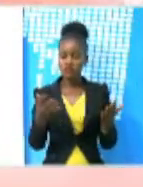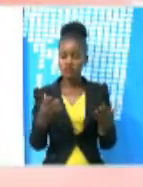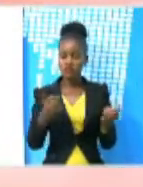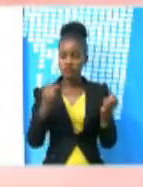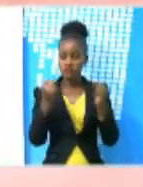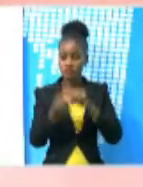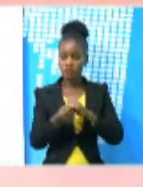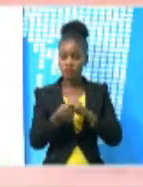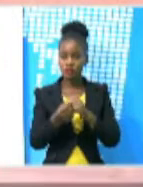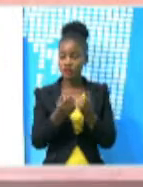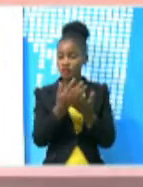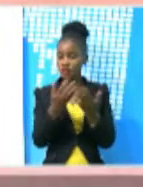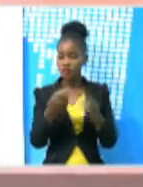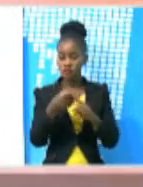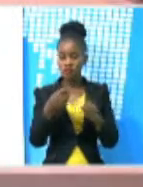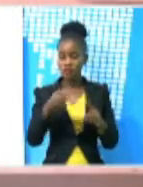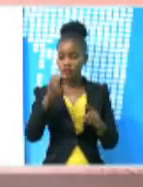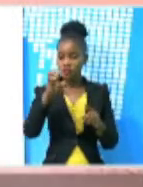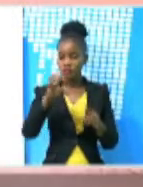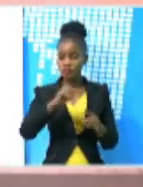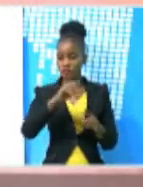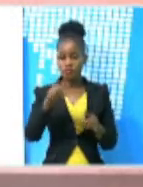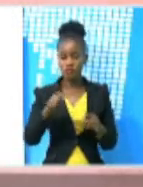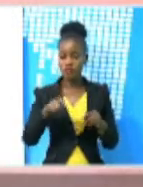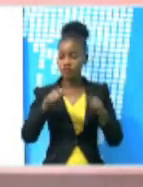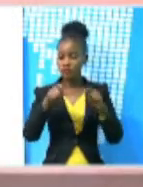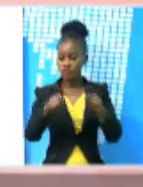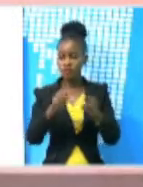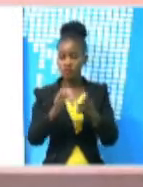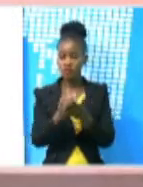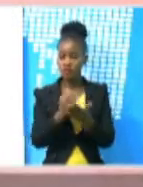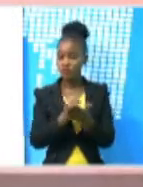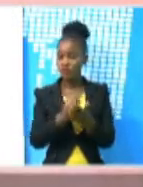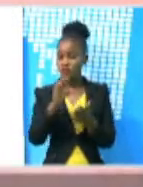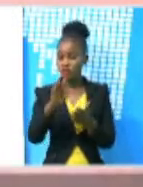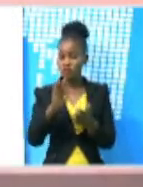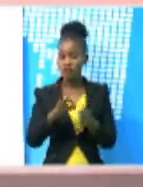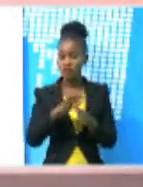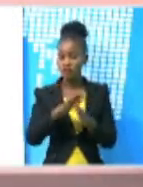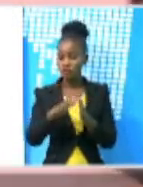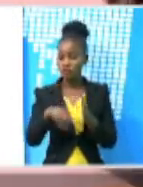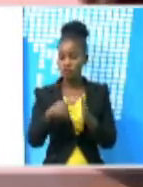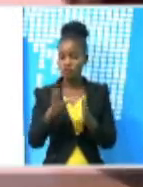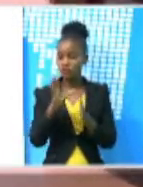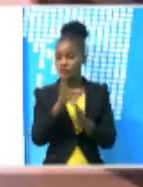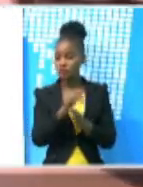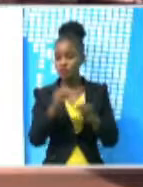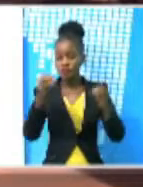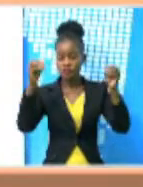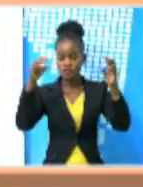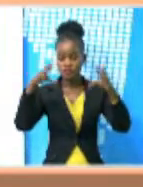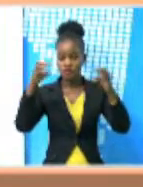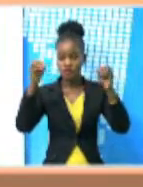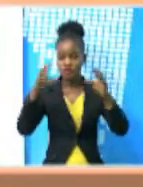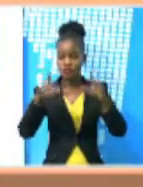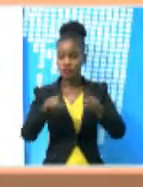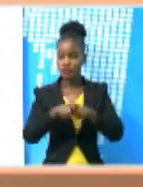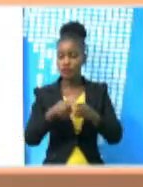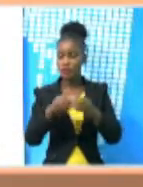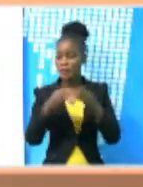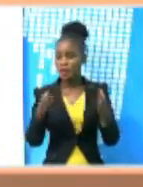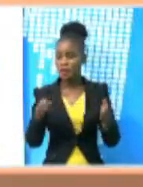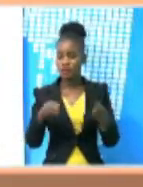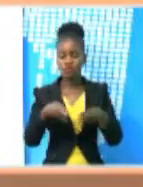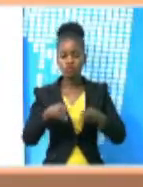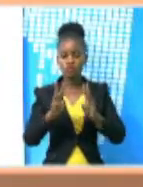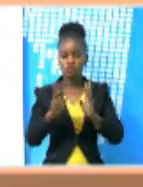transit accounts for 90% of the transportation system. The situation gets worse during the rainy seasons, as many of the roads